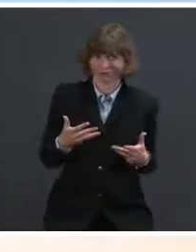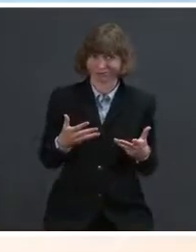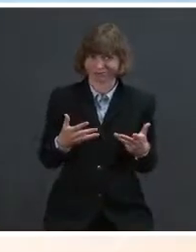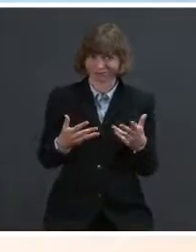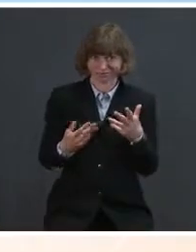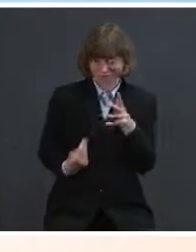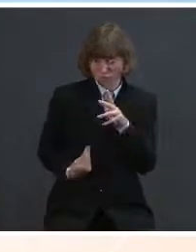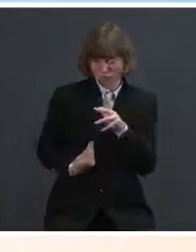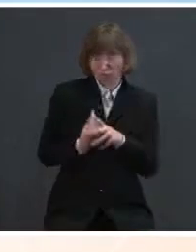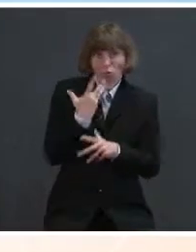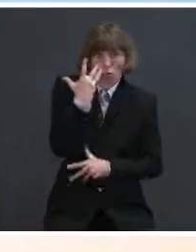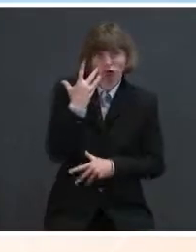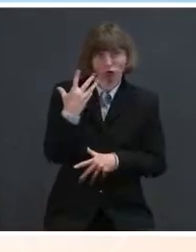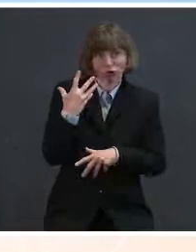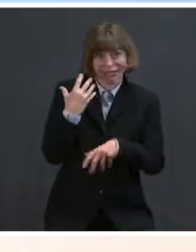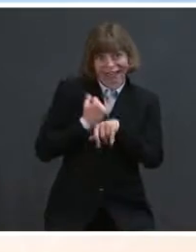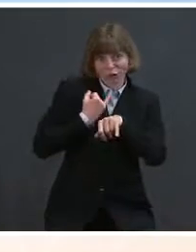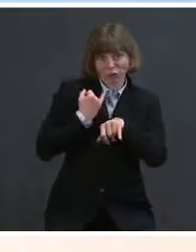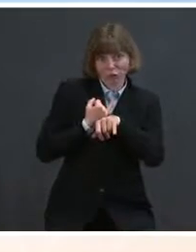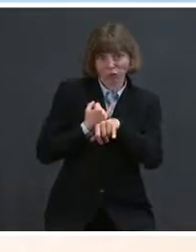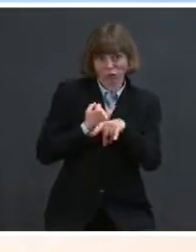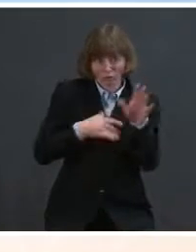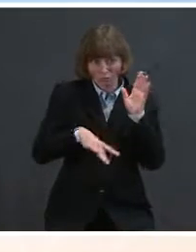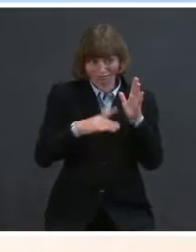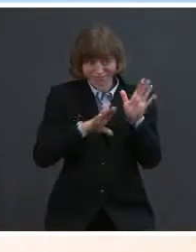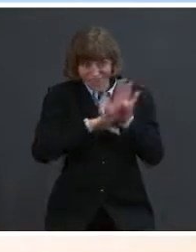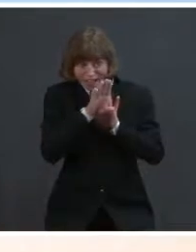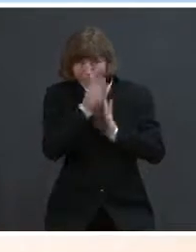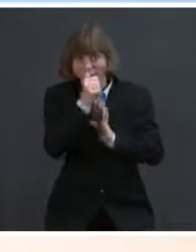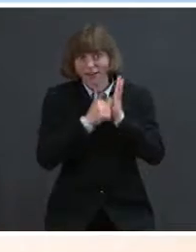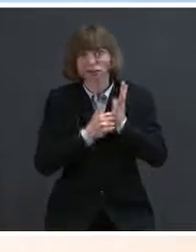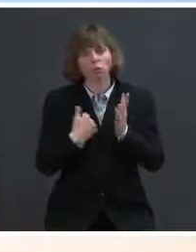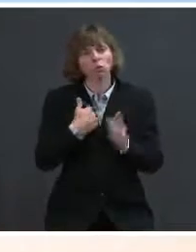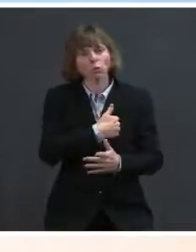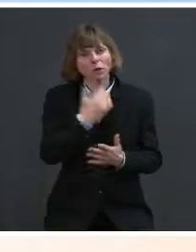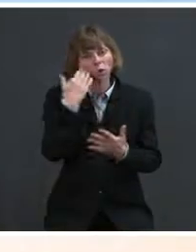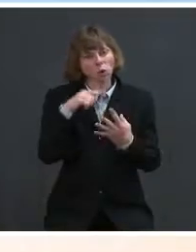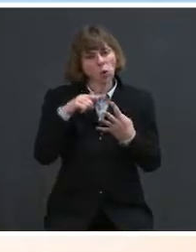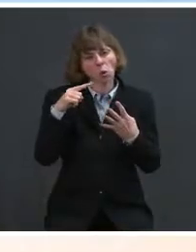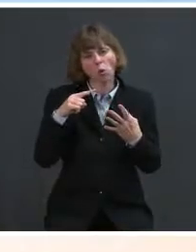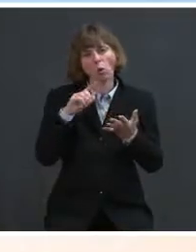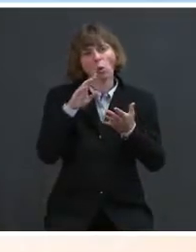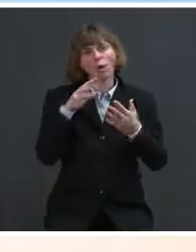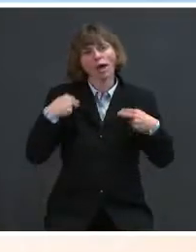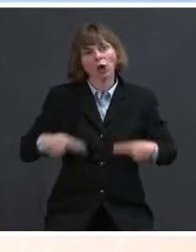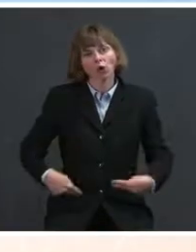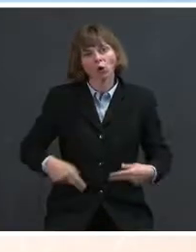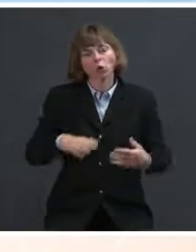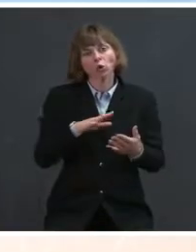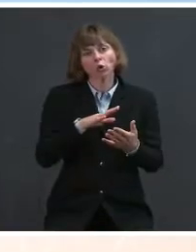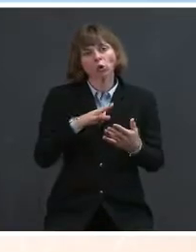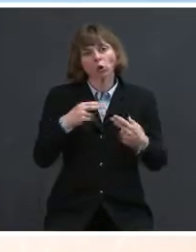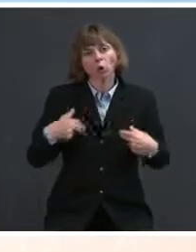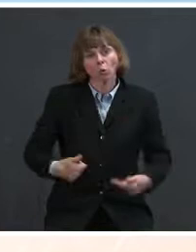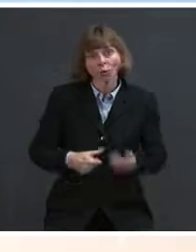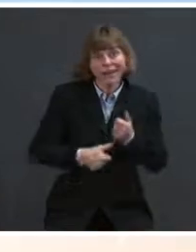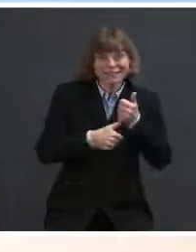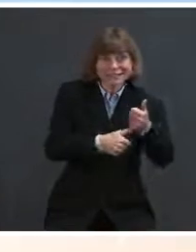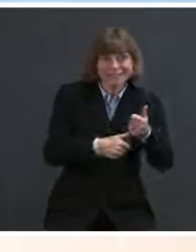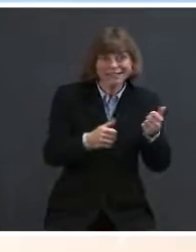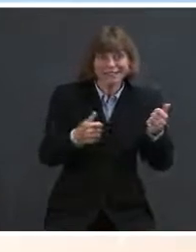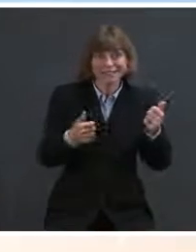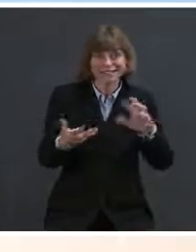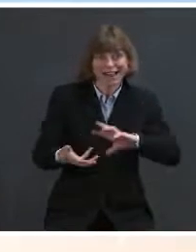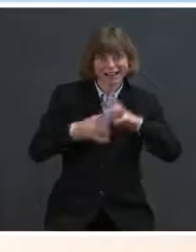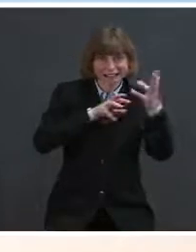we know is that broad-based maritime security is already core to the Quad agenda, that humanitarian assistance and disaster response and the work